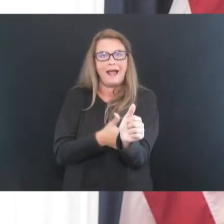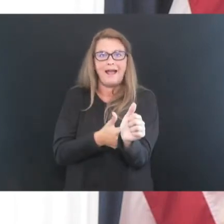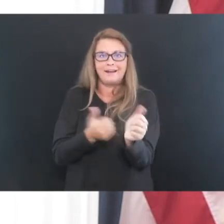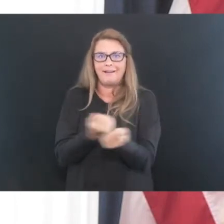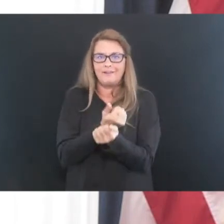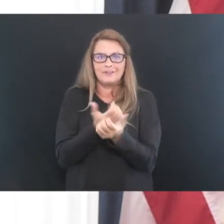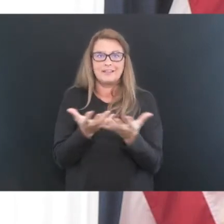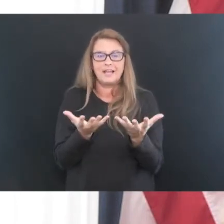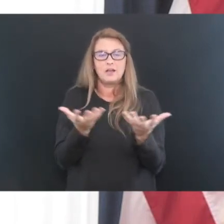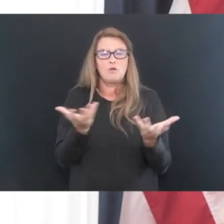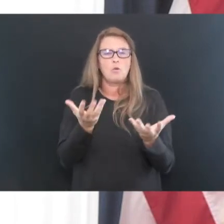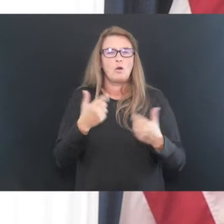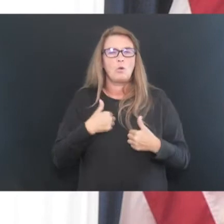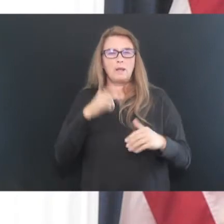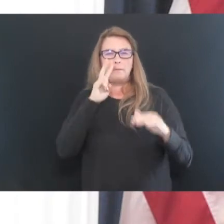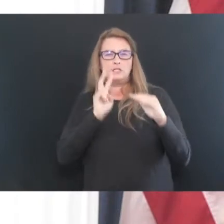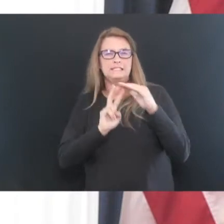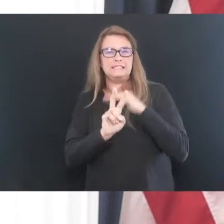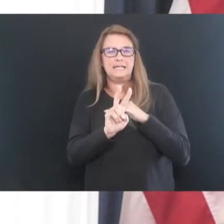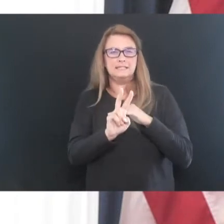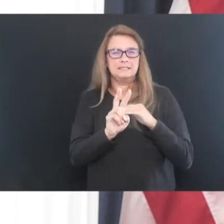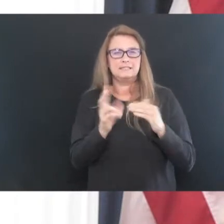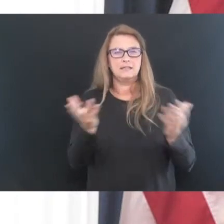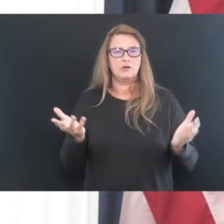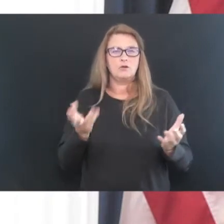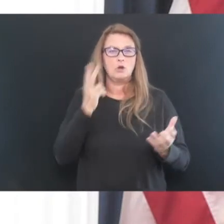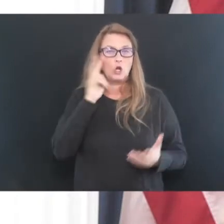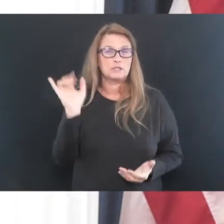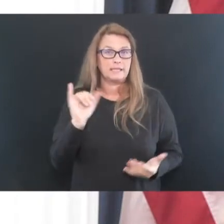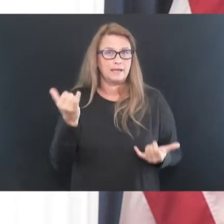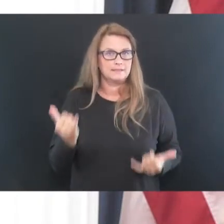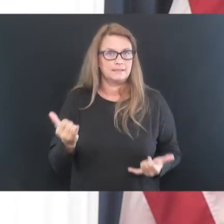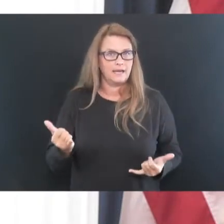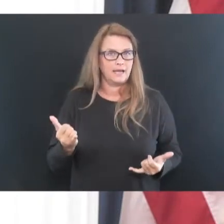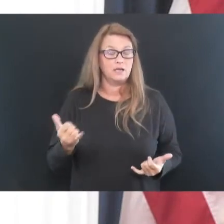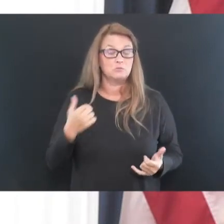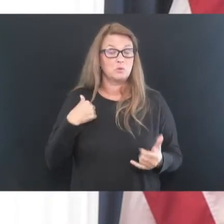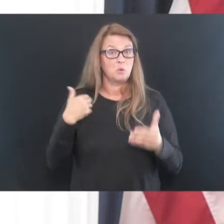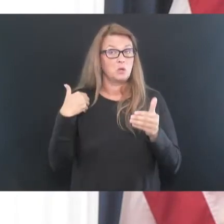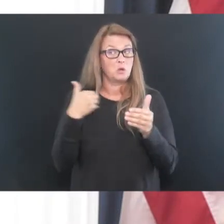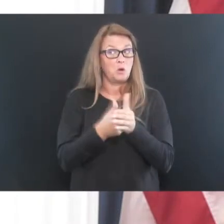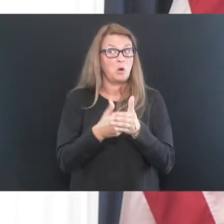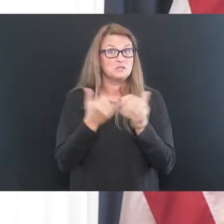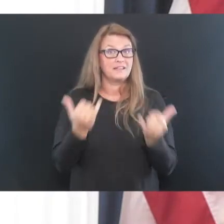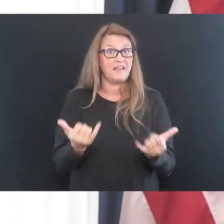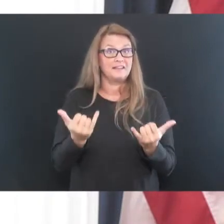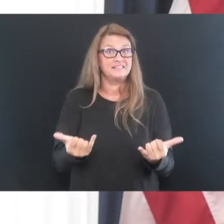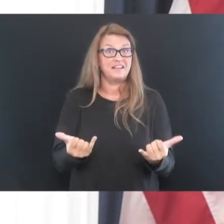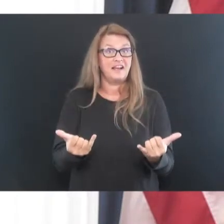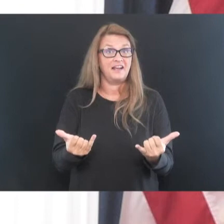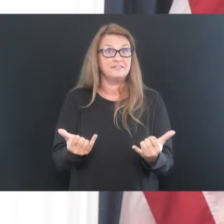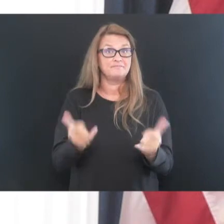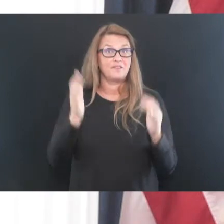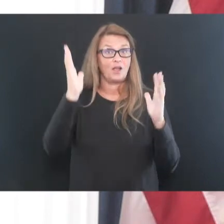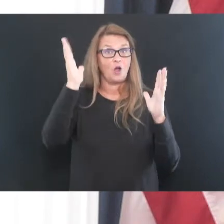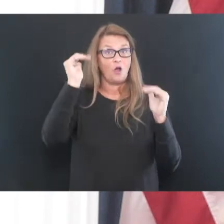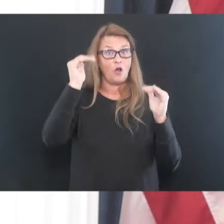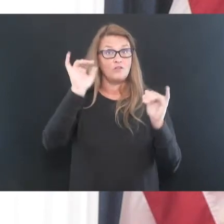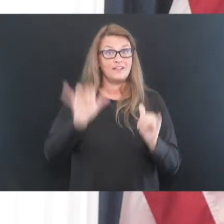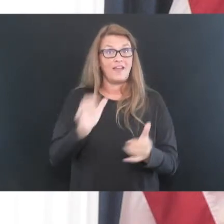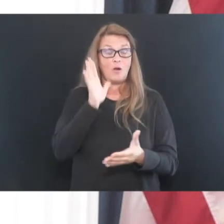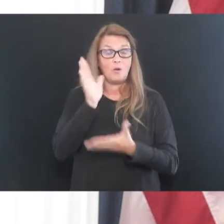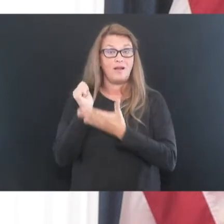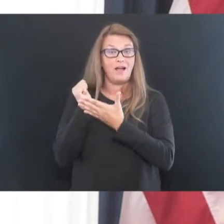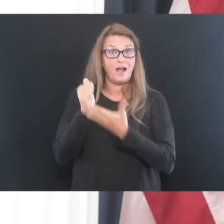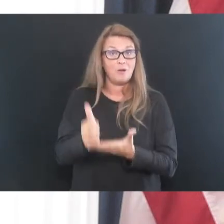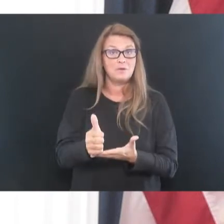believe we're at today. And I think we're close to that spot today, and hopefully that will help. But what